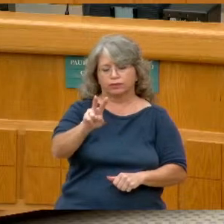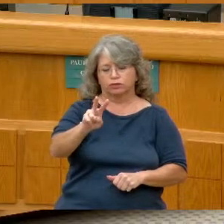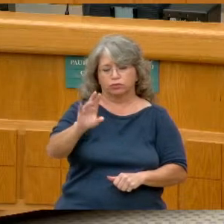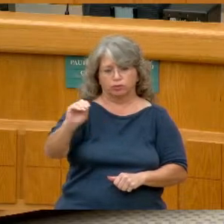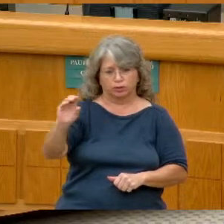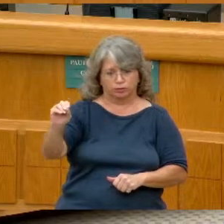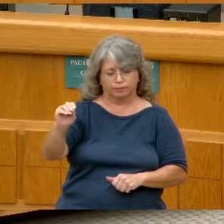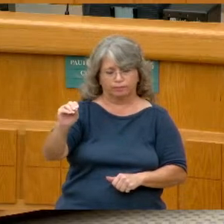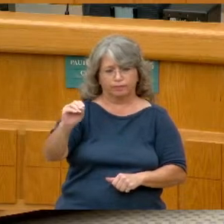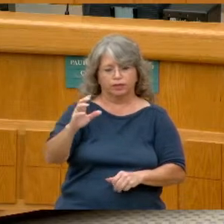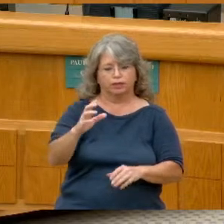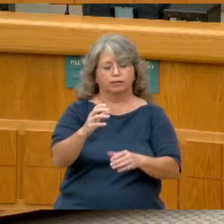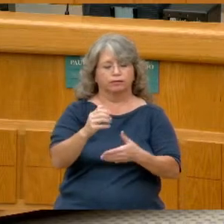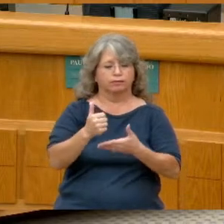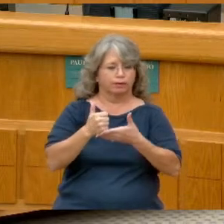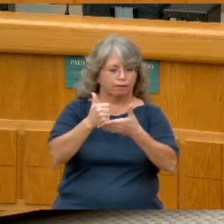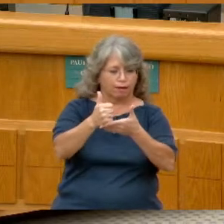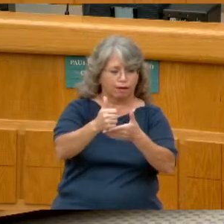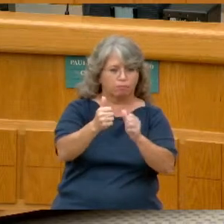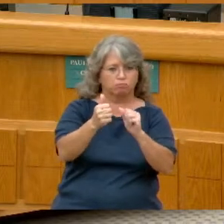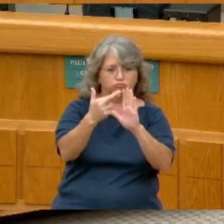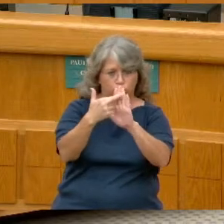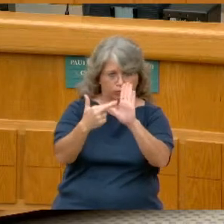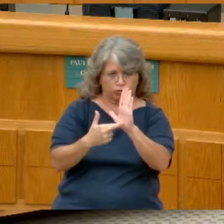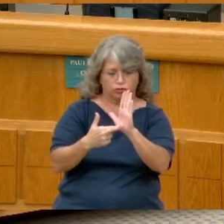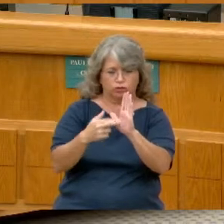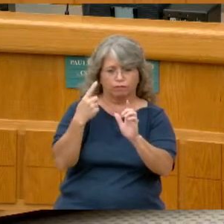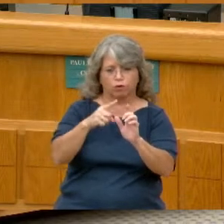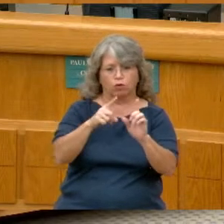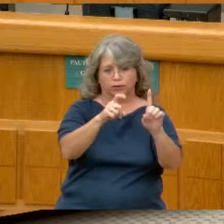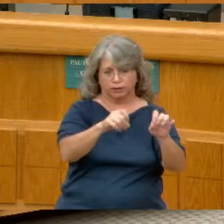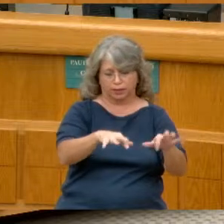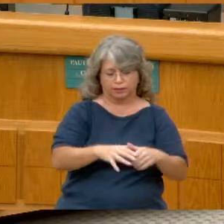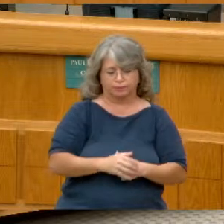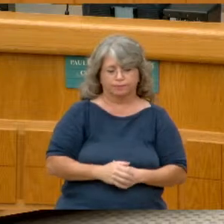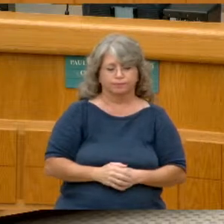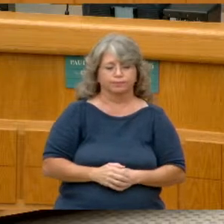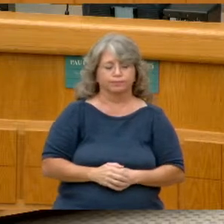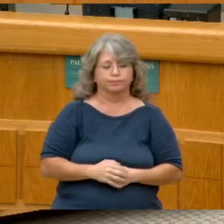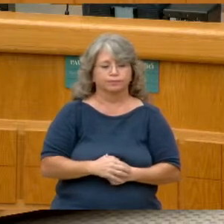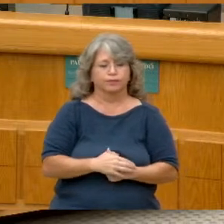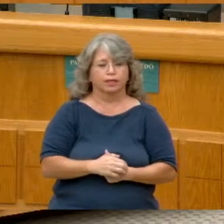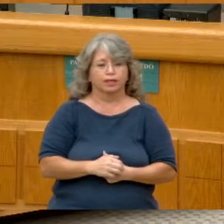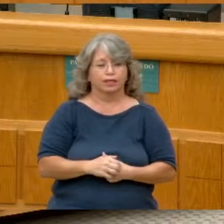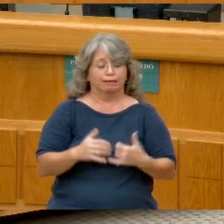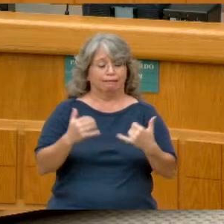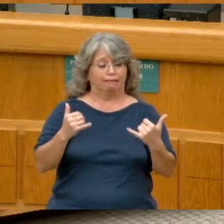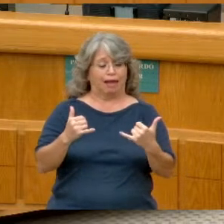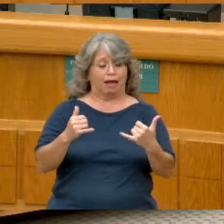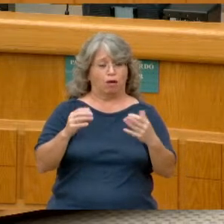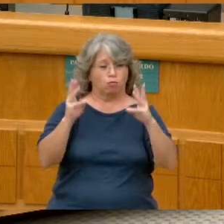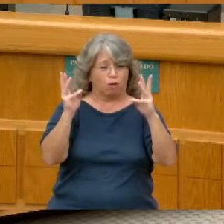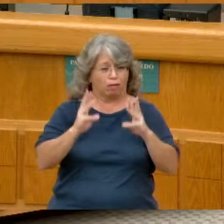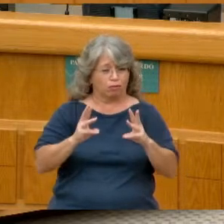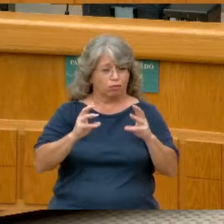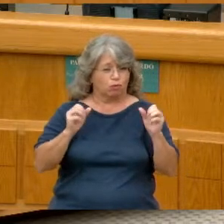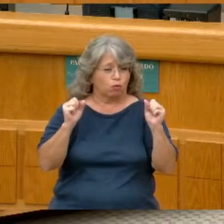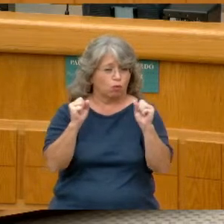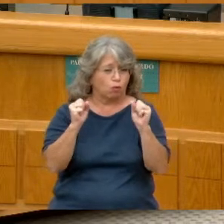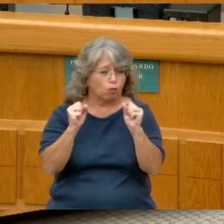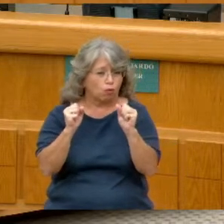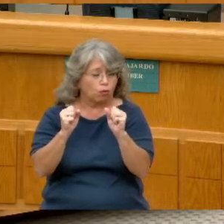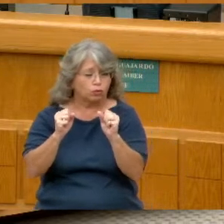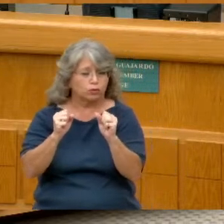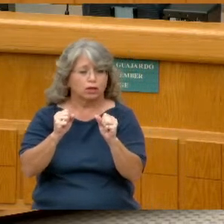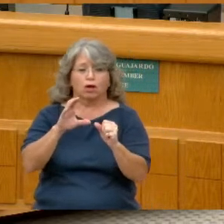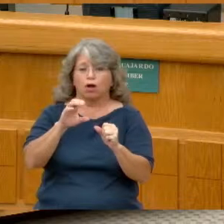361-826-7200 to get help with registering. As the weather gets colder and COVID-19 continues to circulate, there